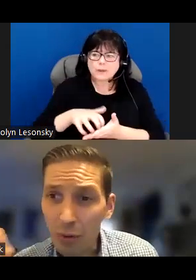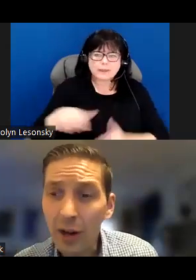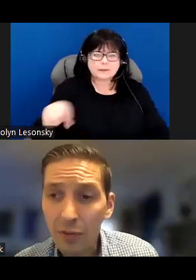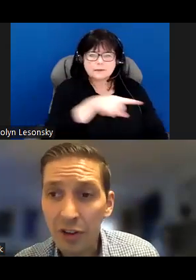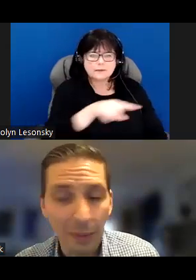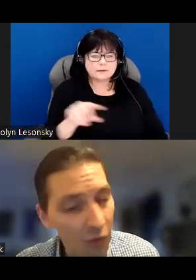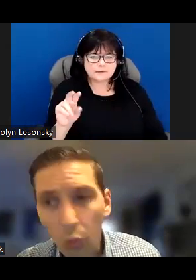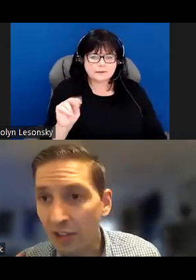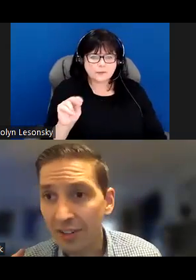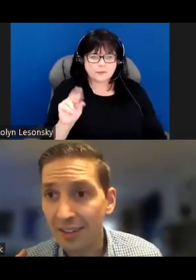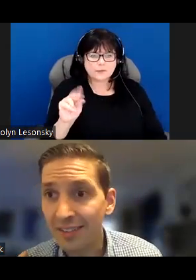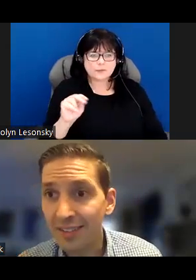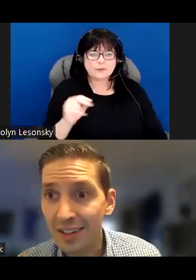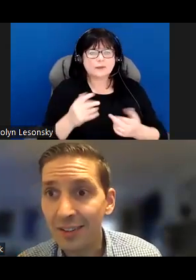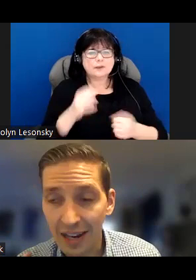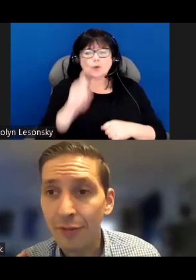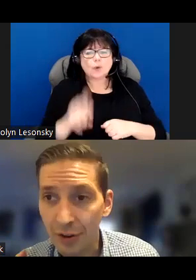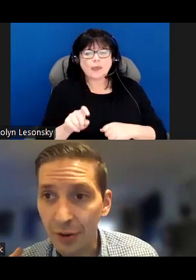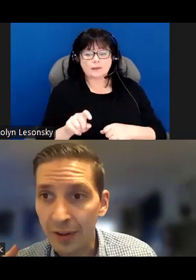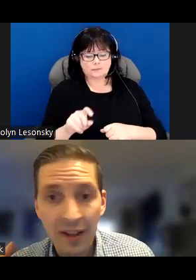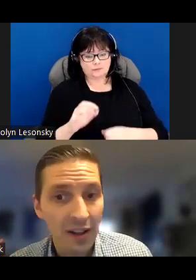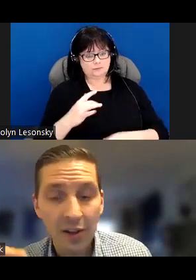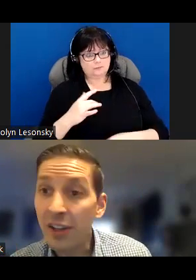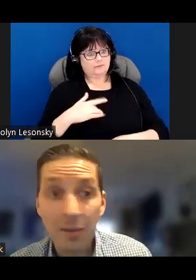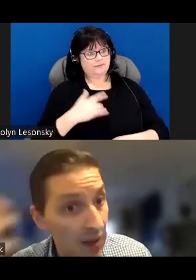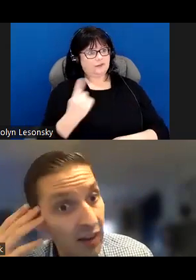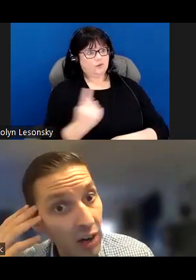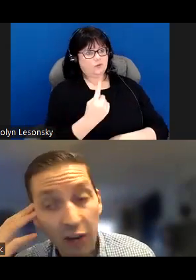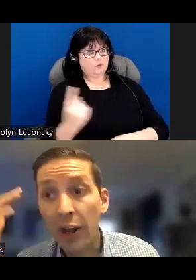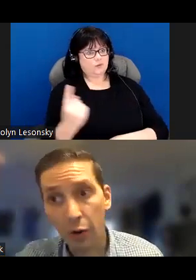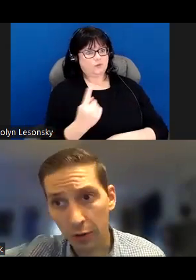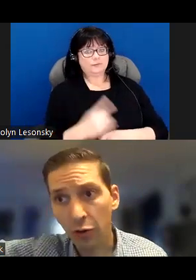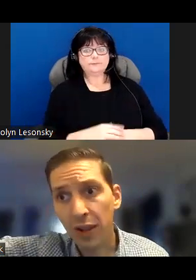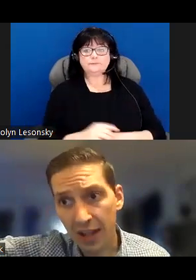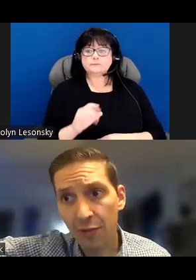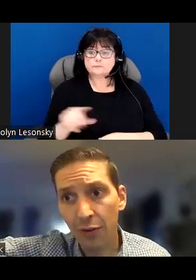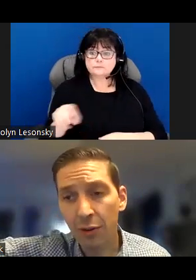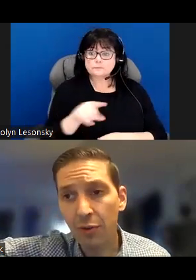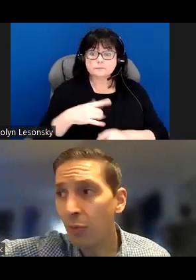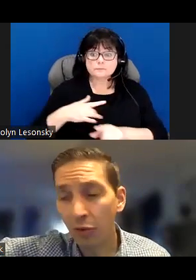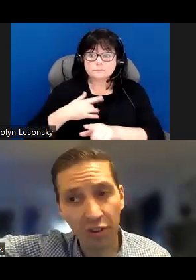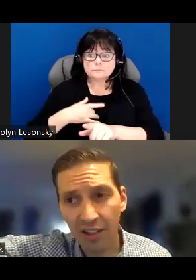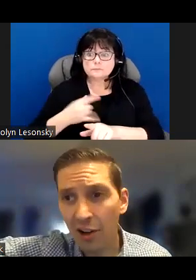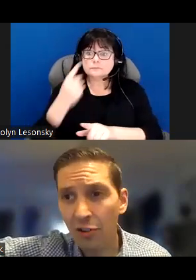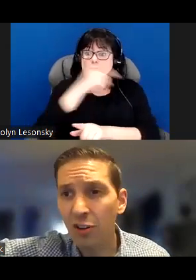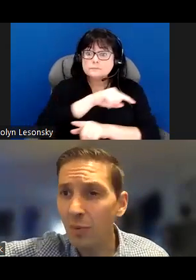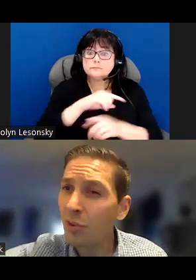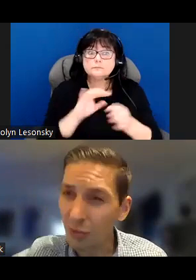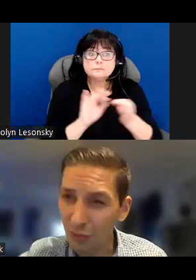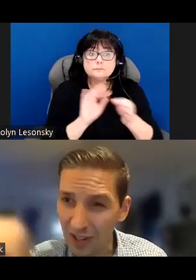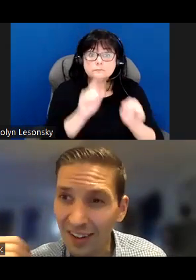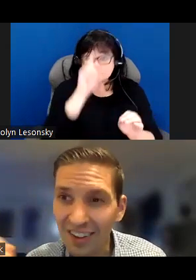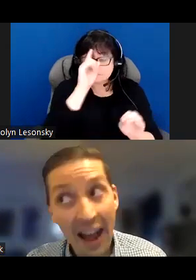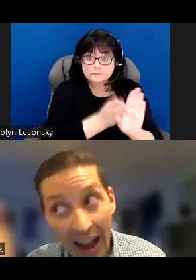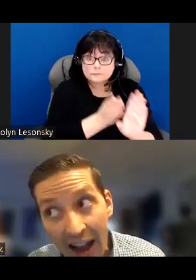identified right off the top, if you're watching this here this afternoon and you're thinking, man, gosh, when I heard those behavioral symptoms or those psychological symptoms,